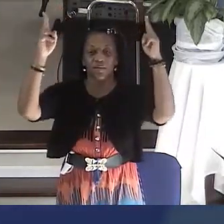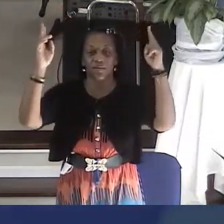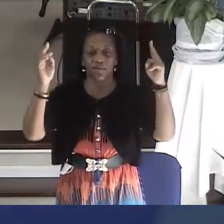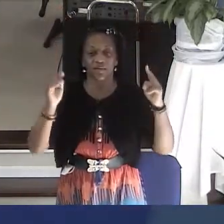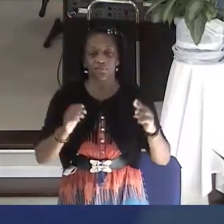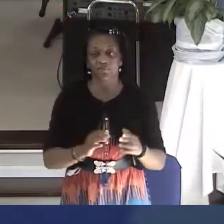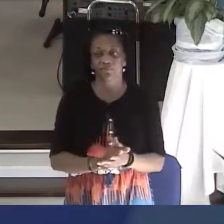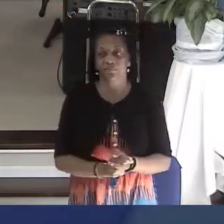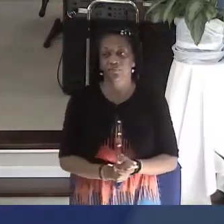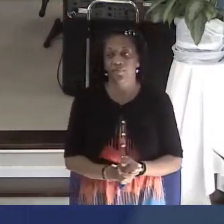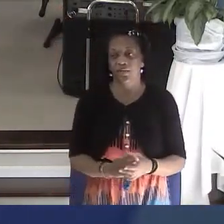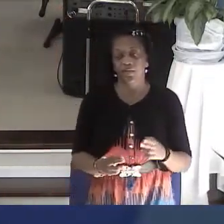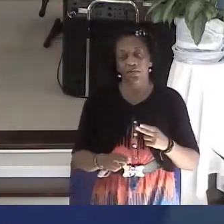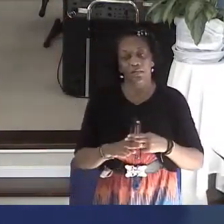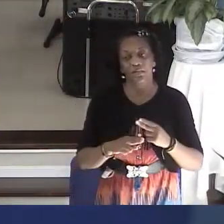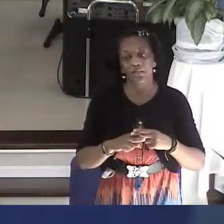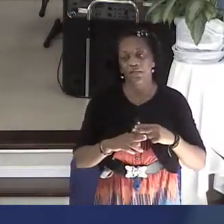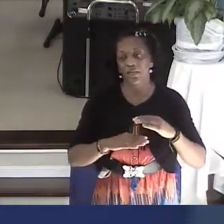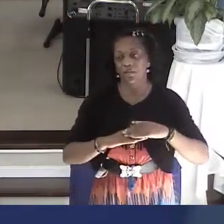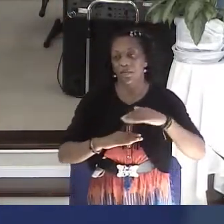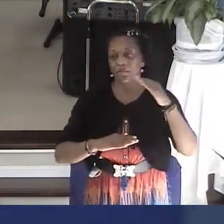Your name is above all